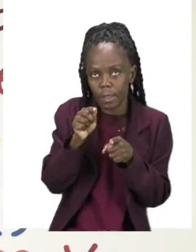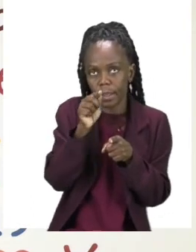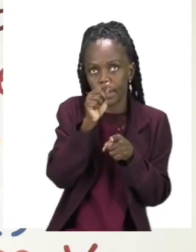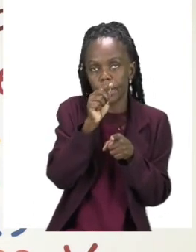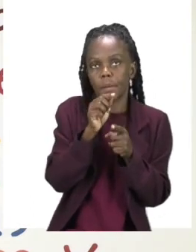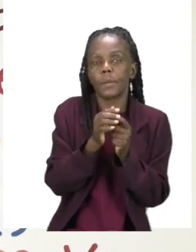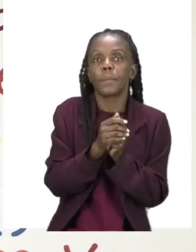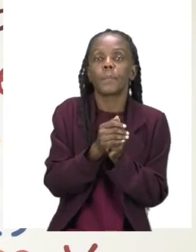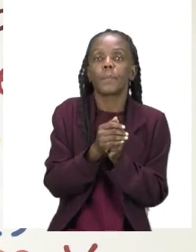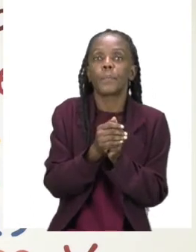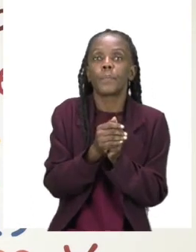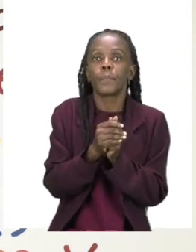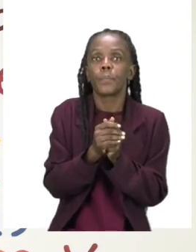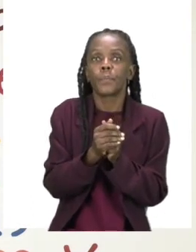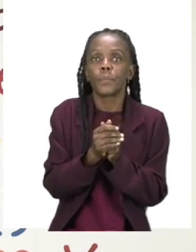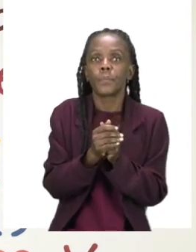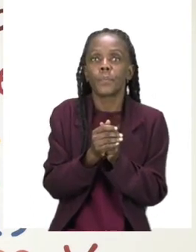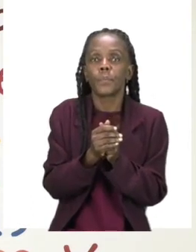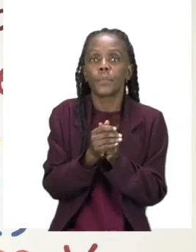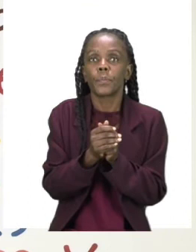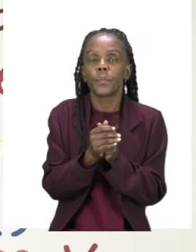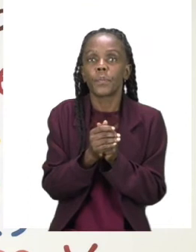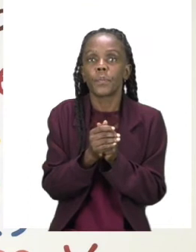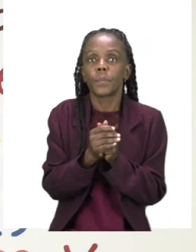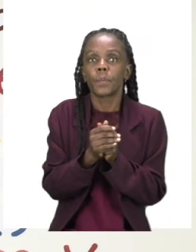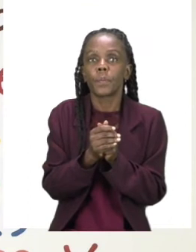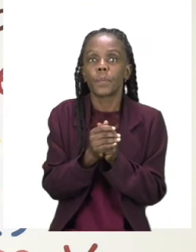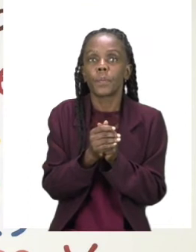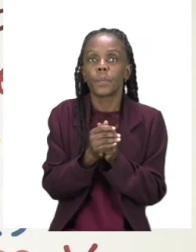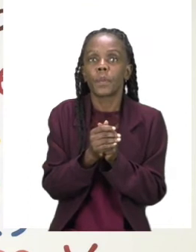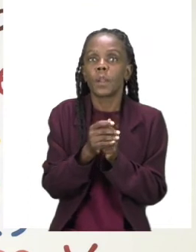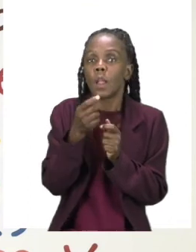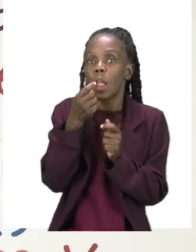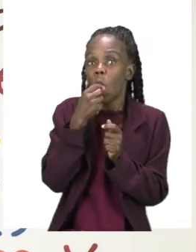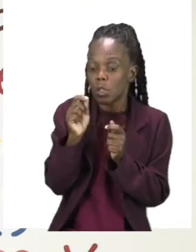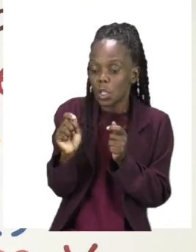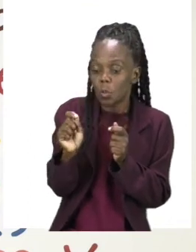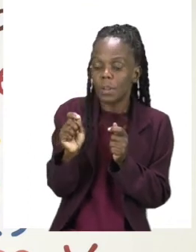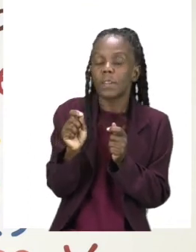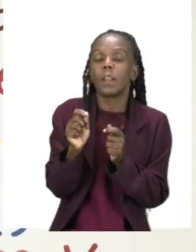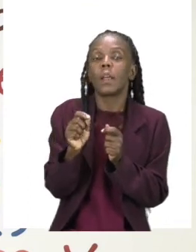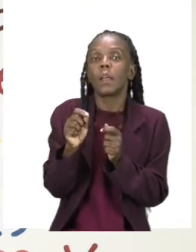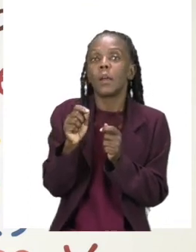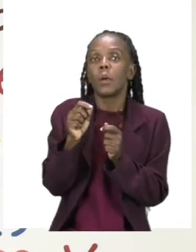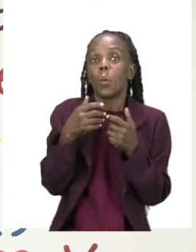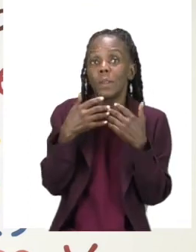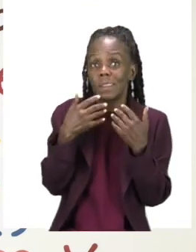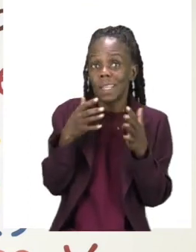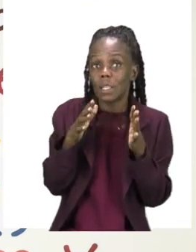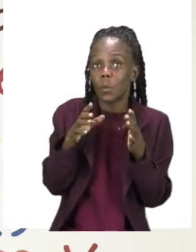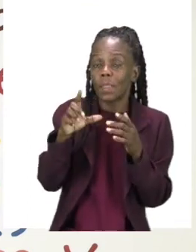is pointing, and we're going to go round. We will start with the big O, which starts at the top